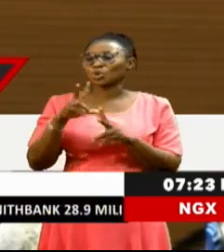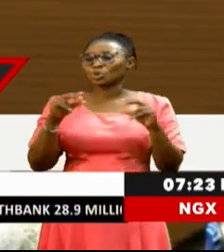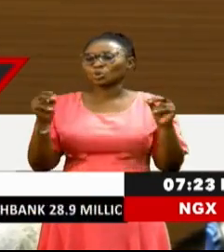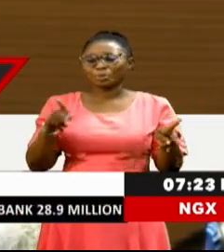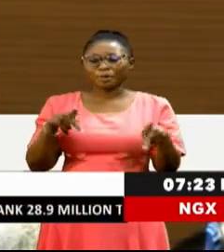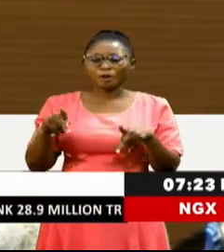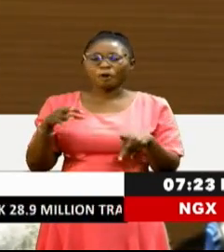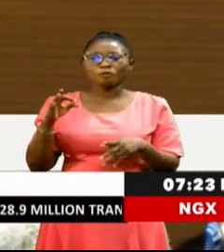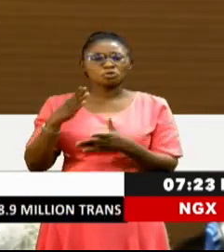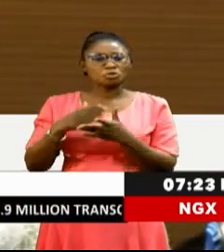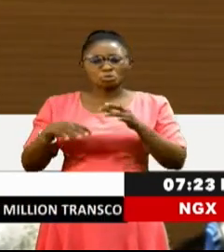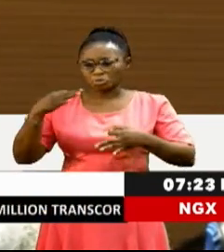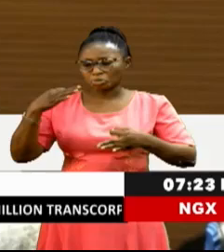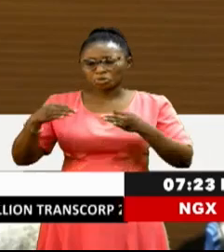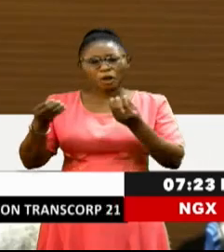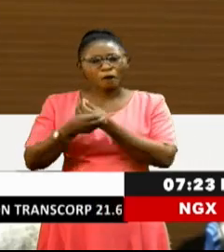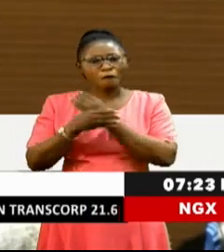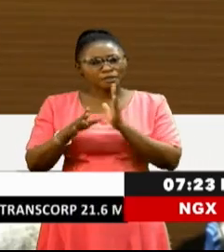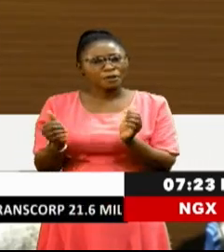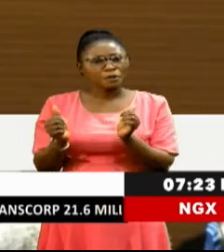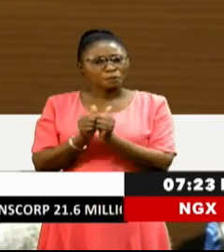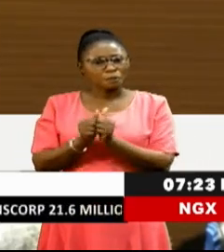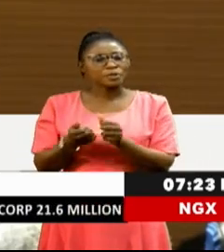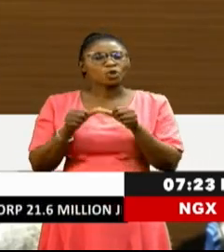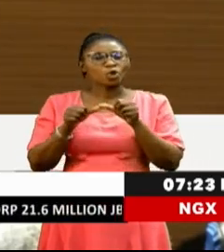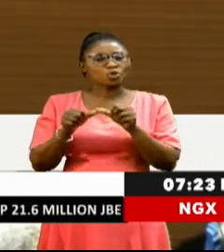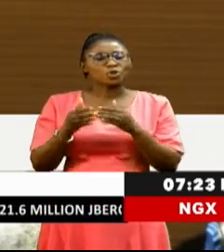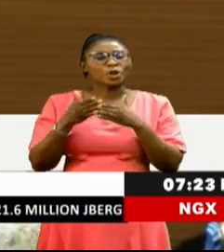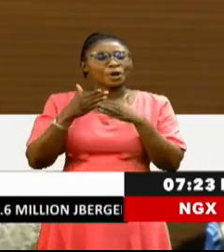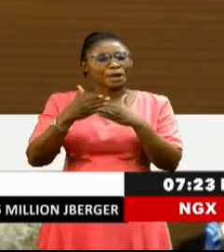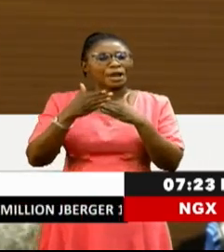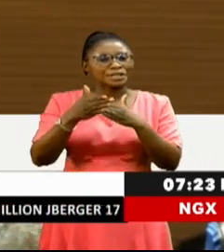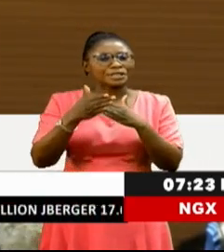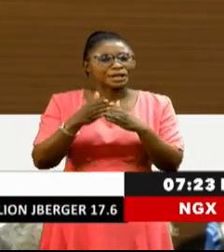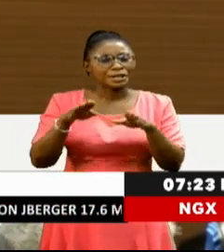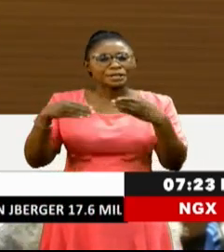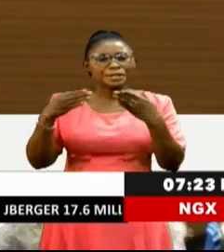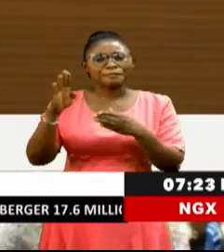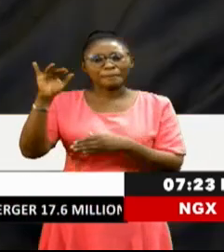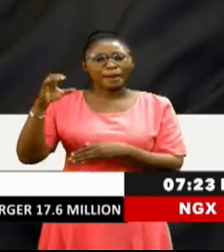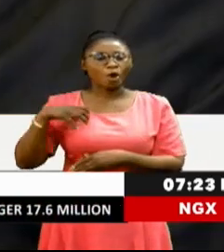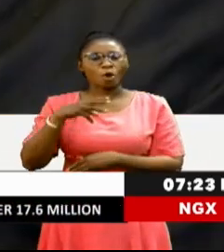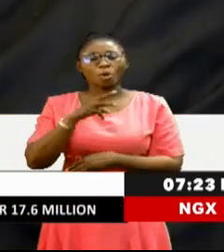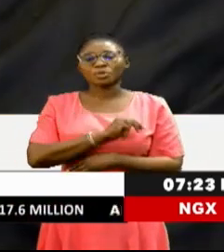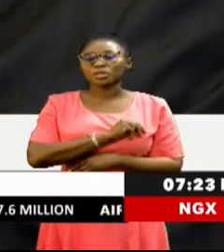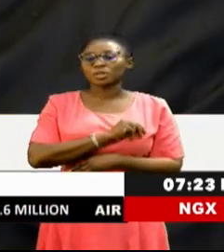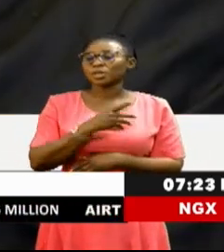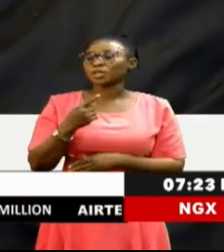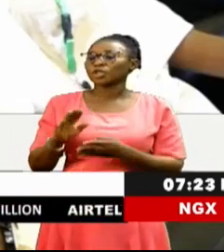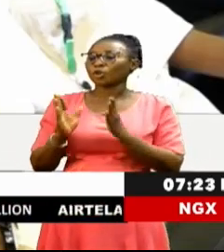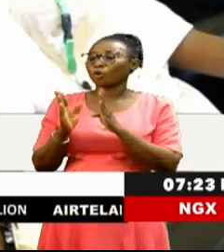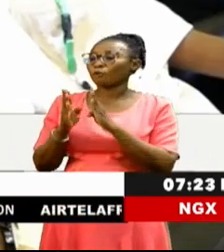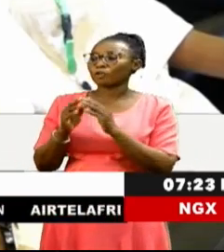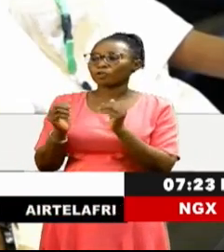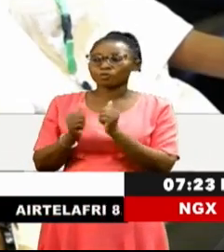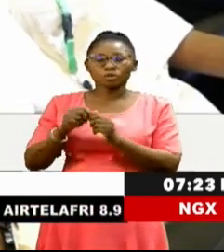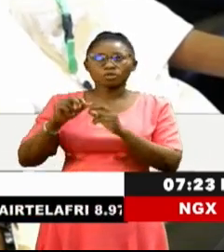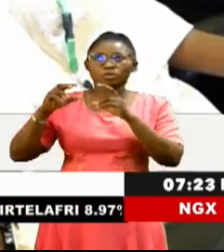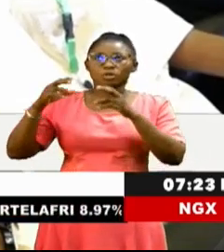some of the judicial officers, despite the continuous guidance given by the committee. The conference with the team, Judge